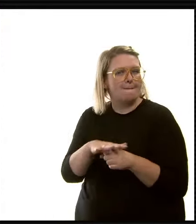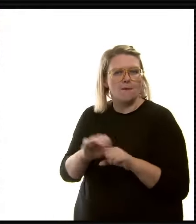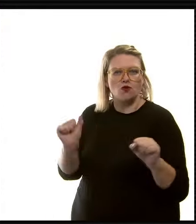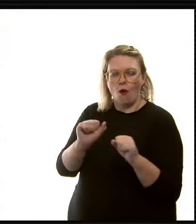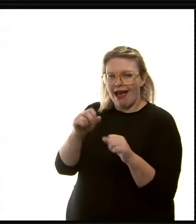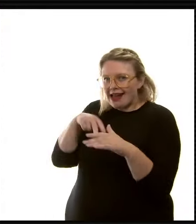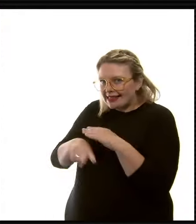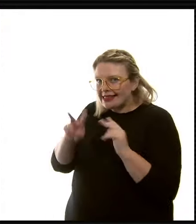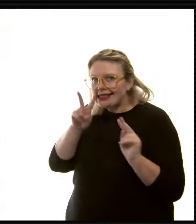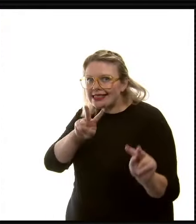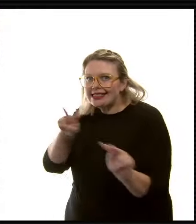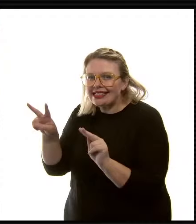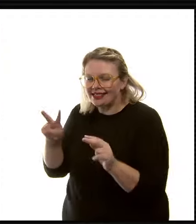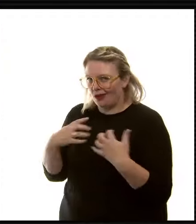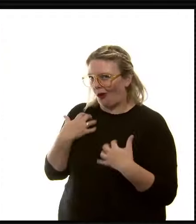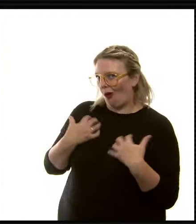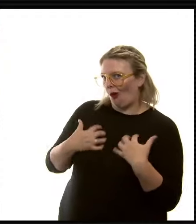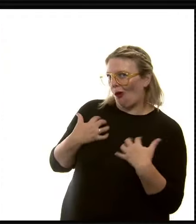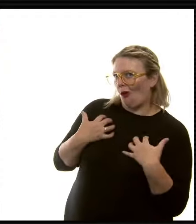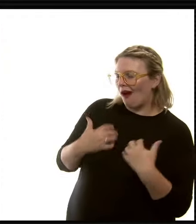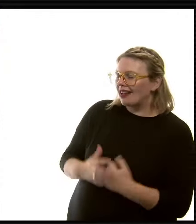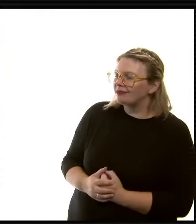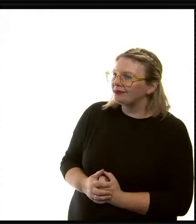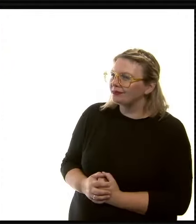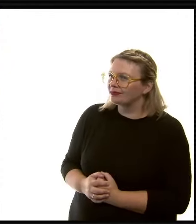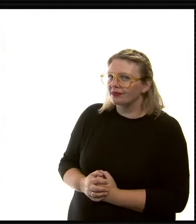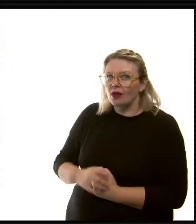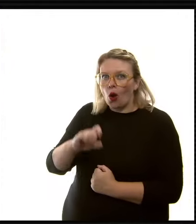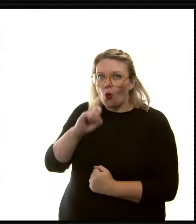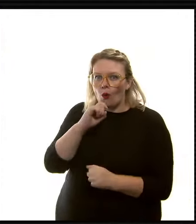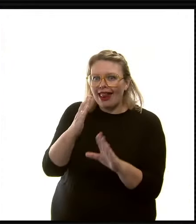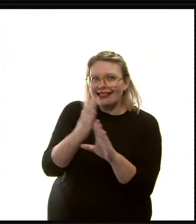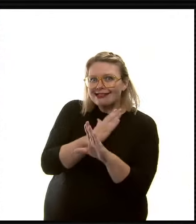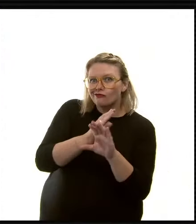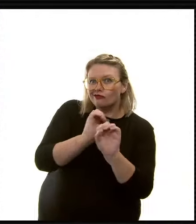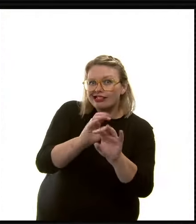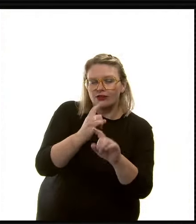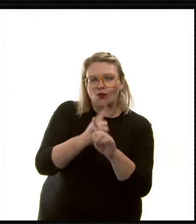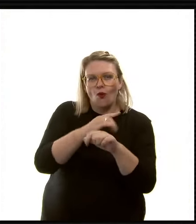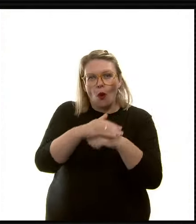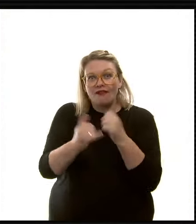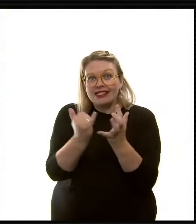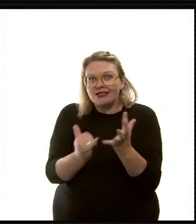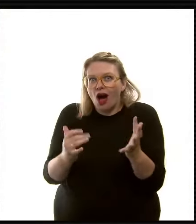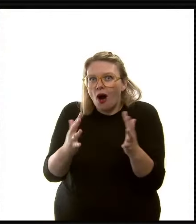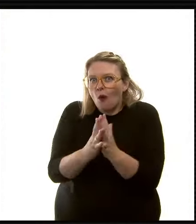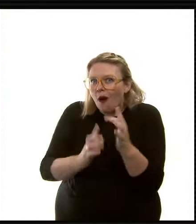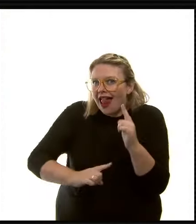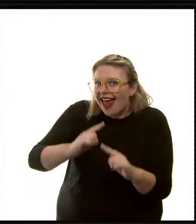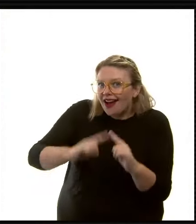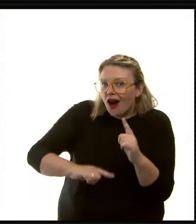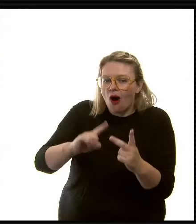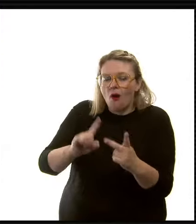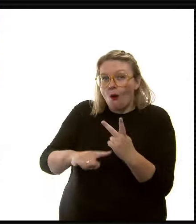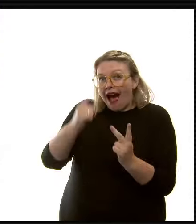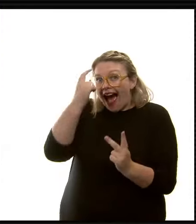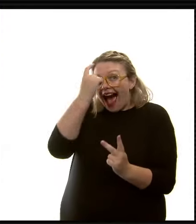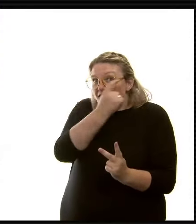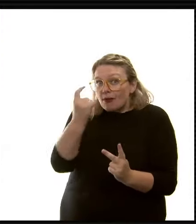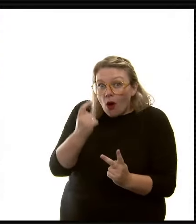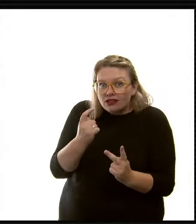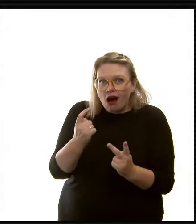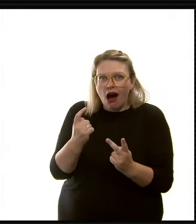enter into. Intriguing. There'll be revelations about the LEGO Star Wars world. A very special LEGO Harry Potter star will